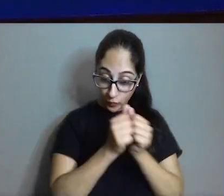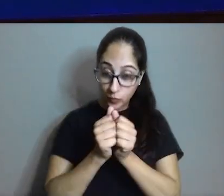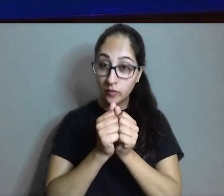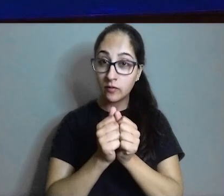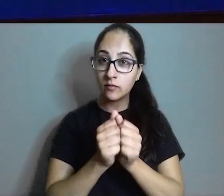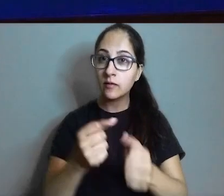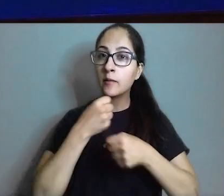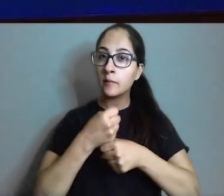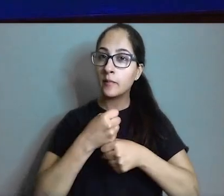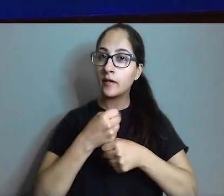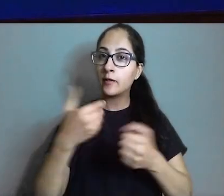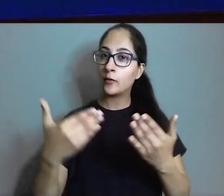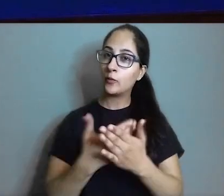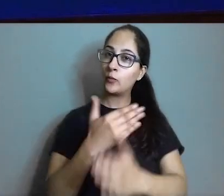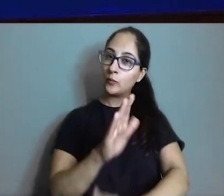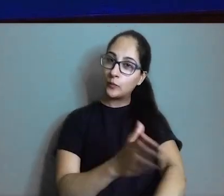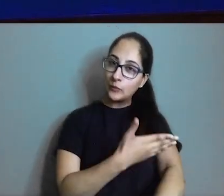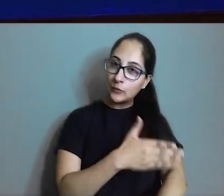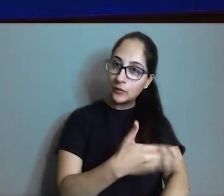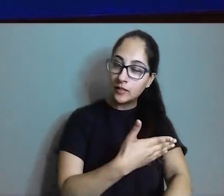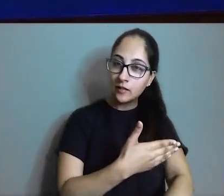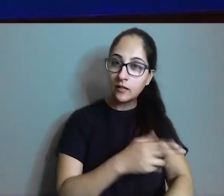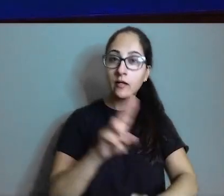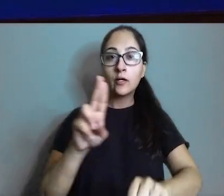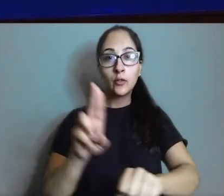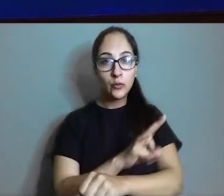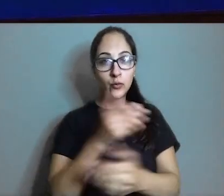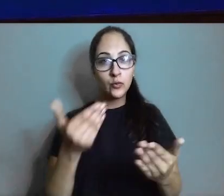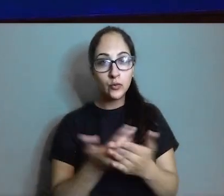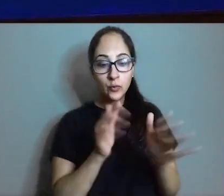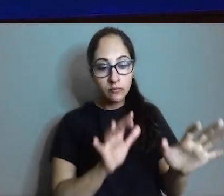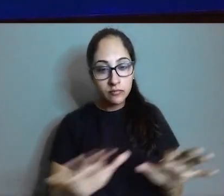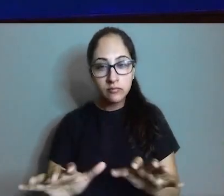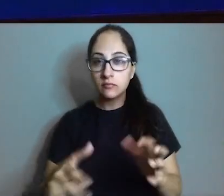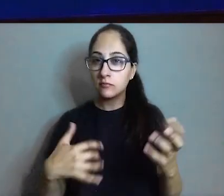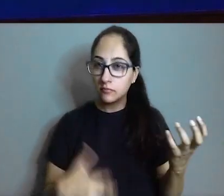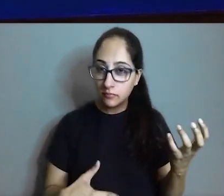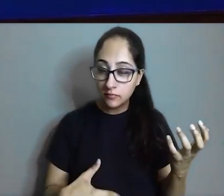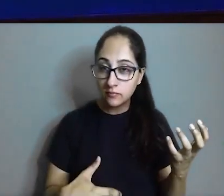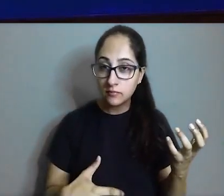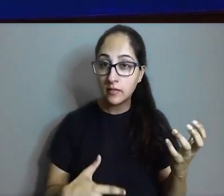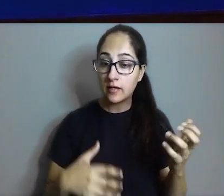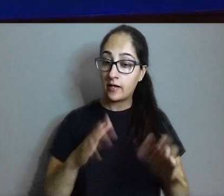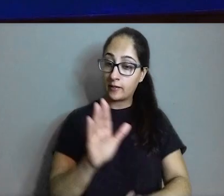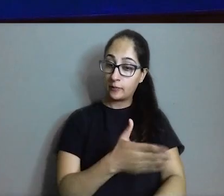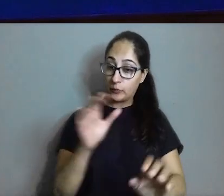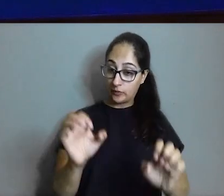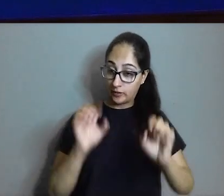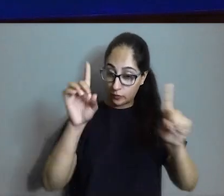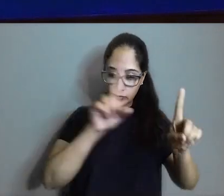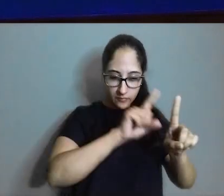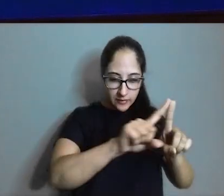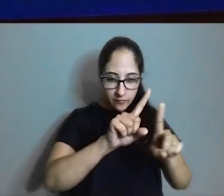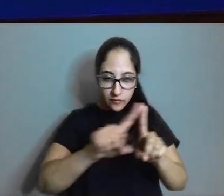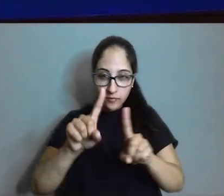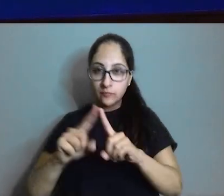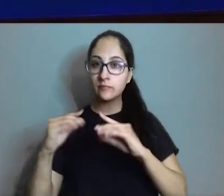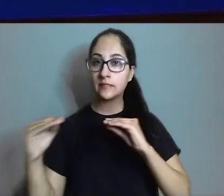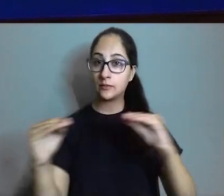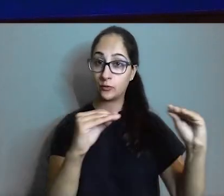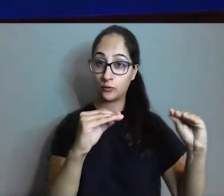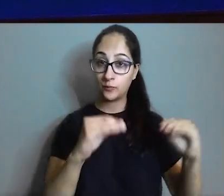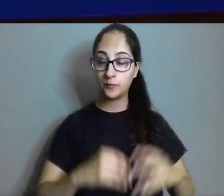musical creativity that even included new types of musical instruments and pioneering approaches